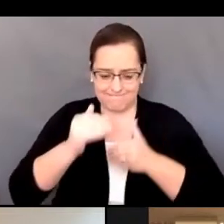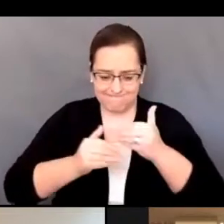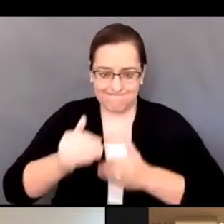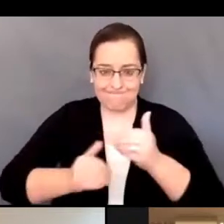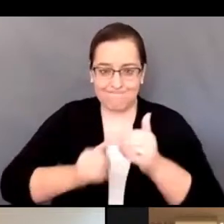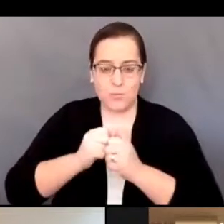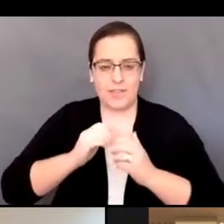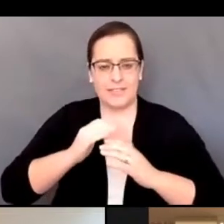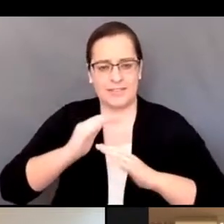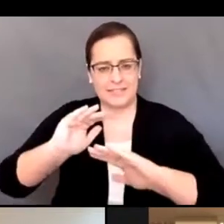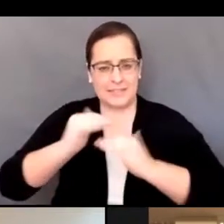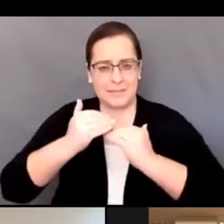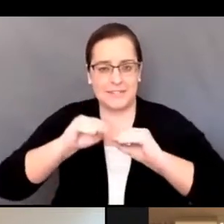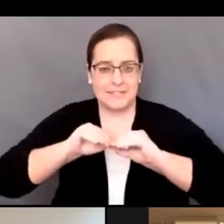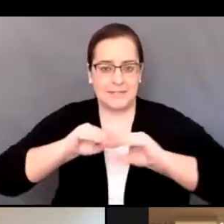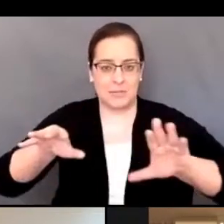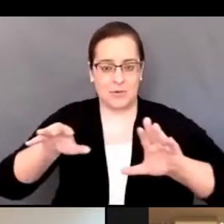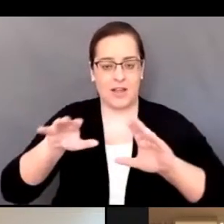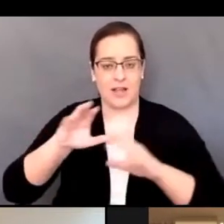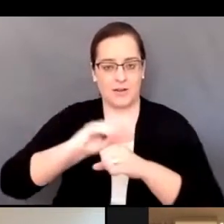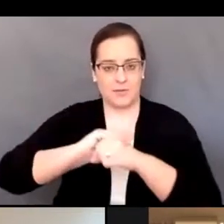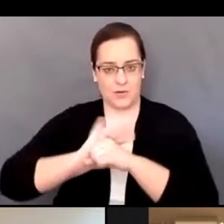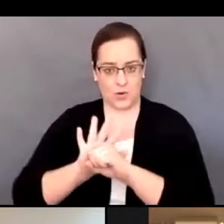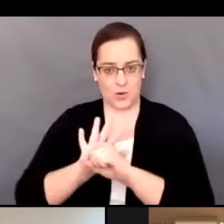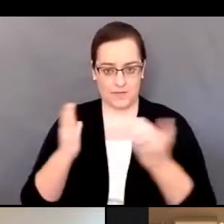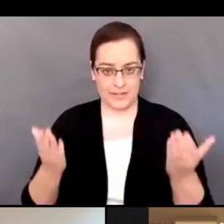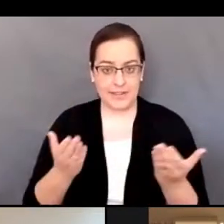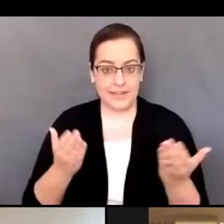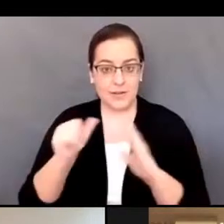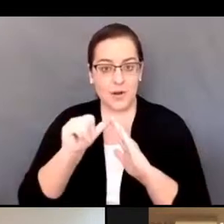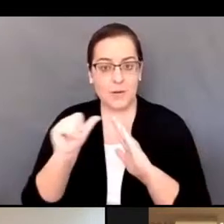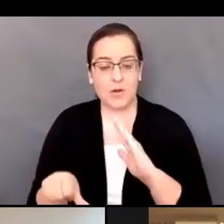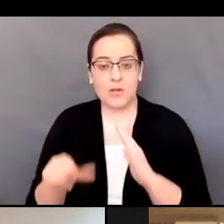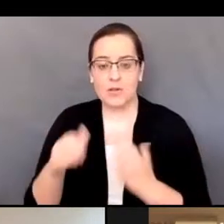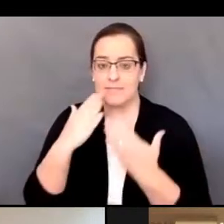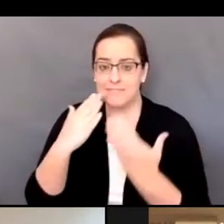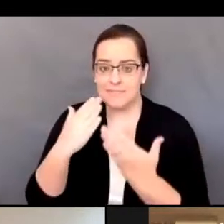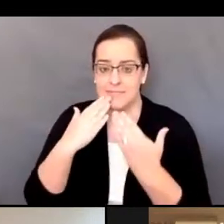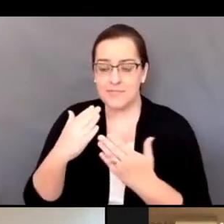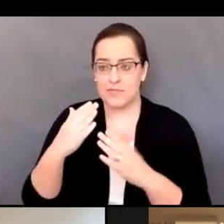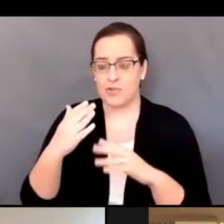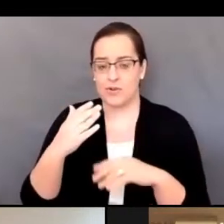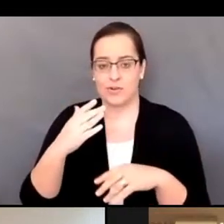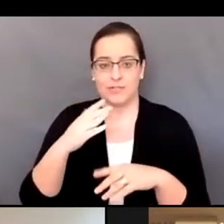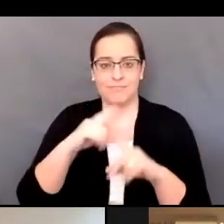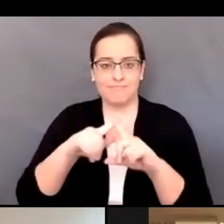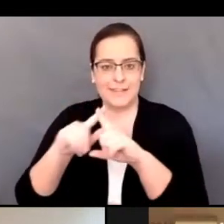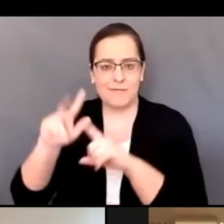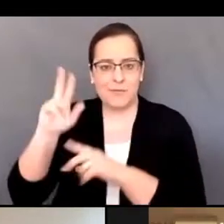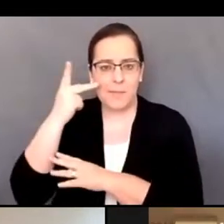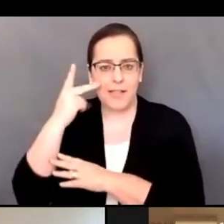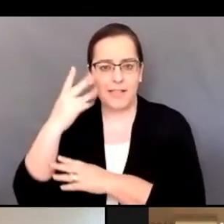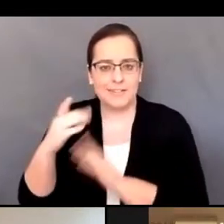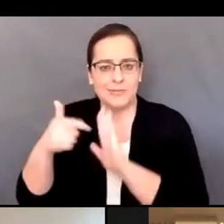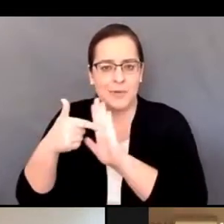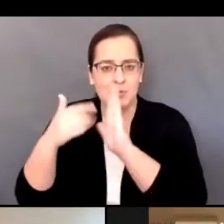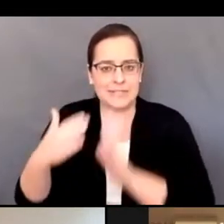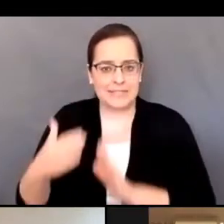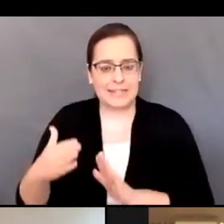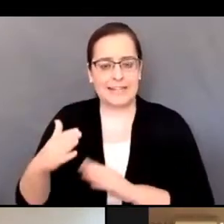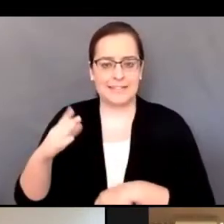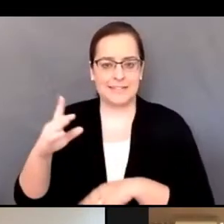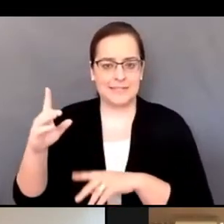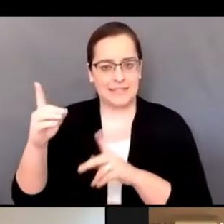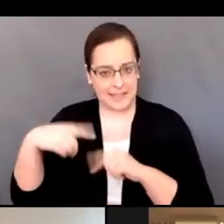of COVID-19 in our community. I'm also grateful for our area representatives that attended as well. I have